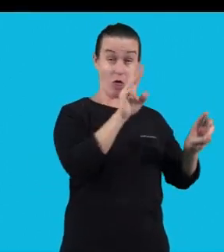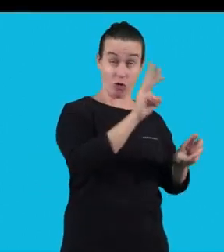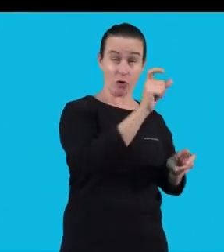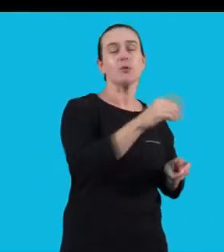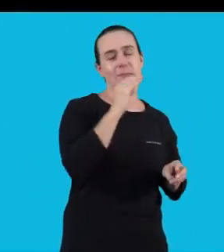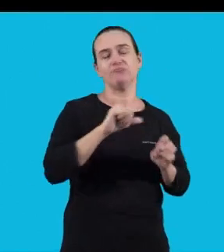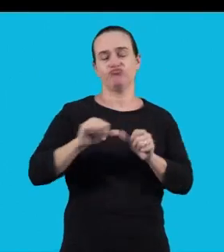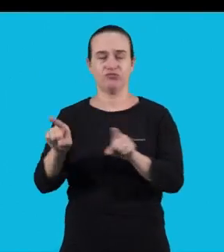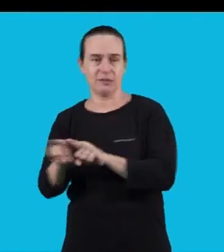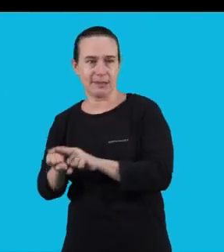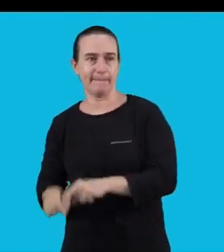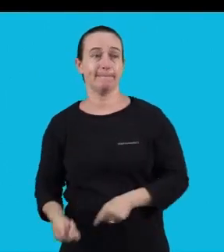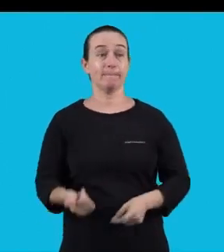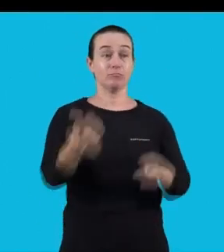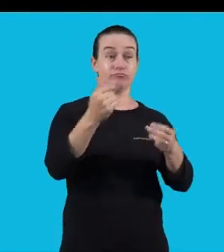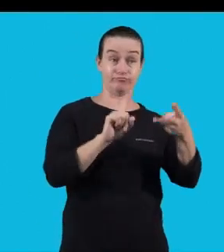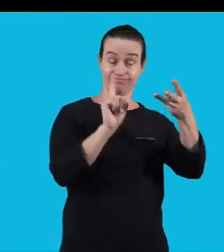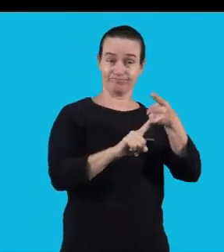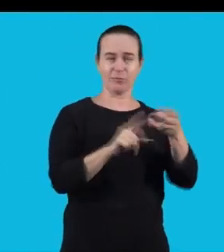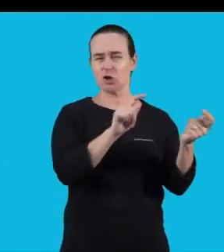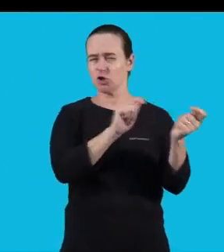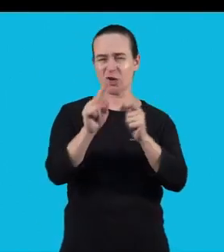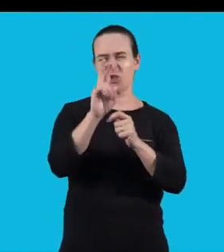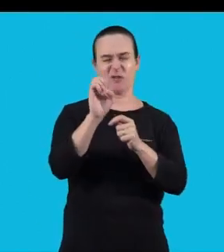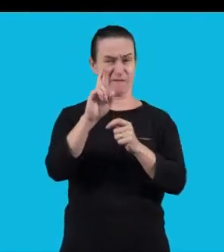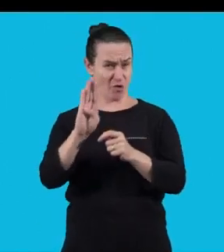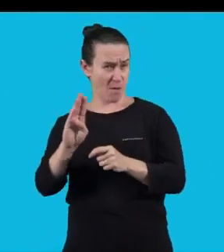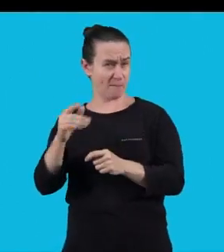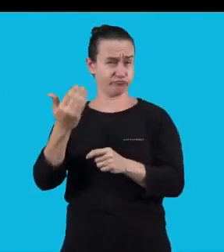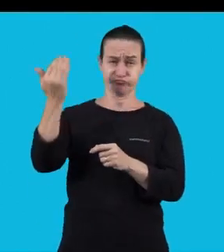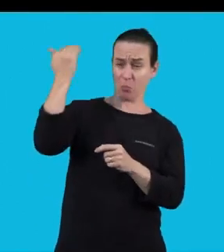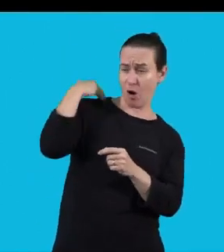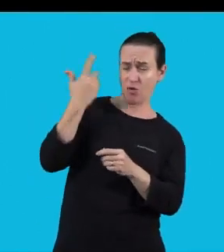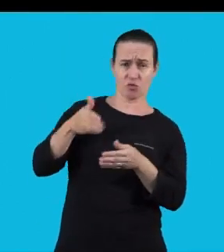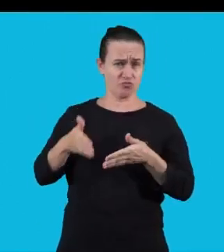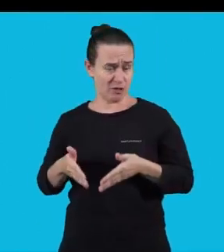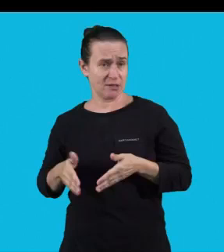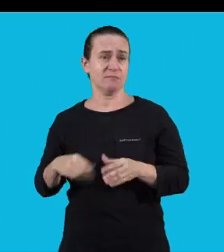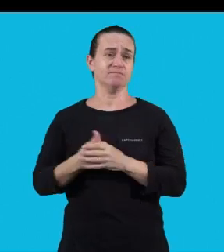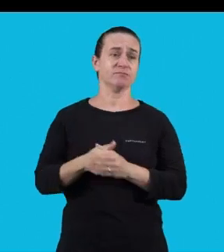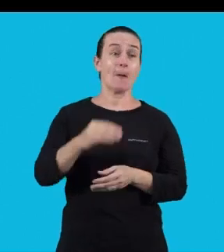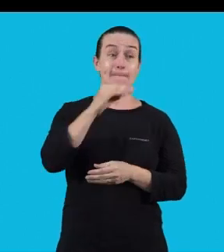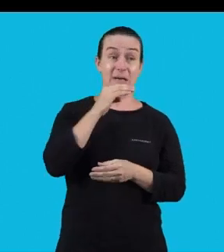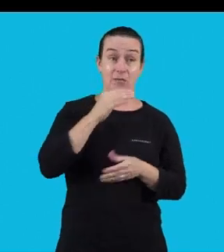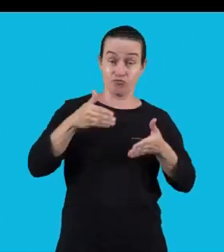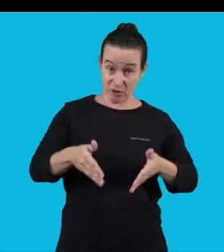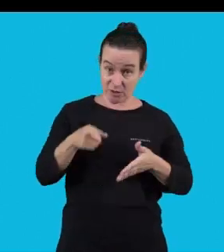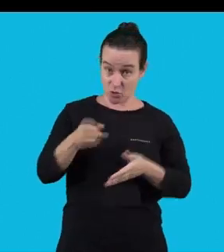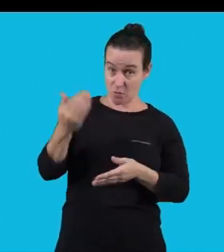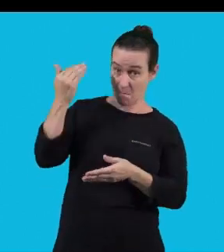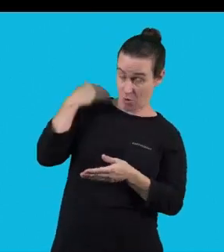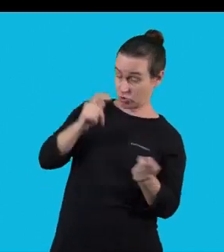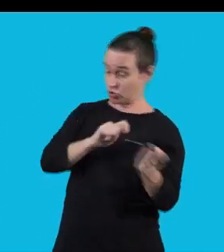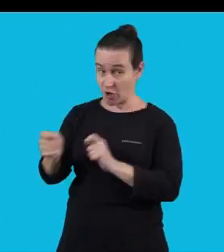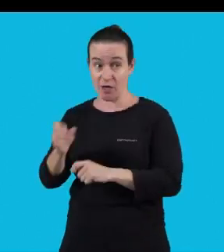also shift the verb tense if necessary. So from present tense, you'll go to past tense, from present continuous to